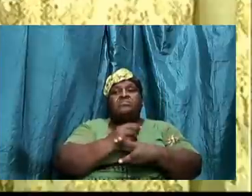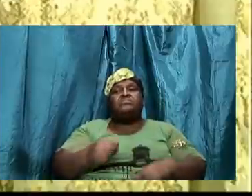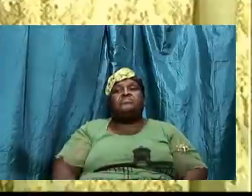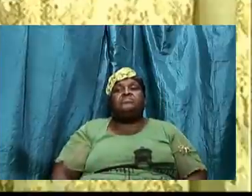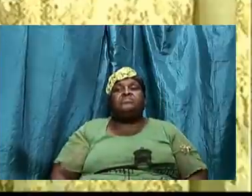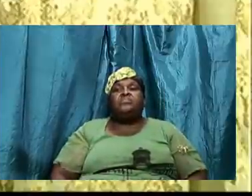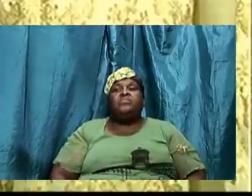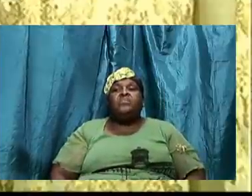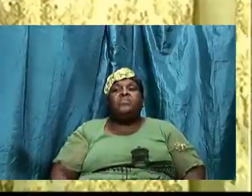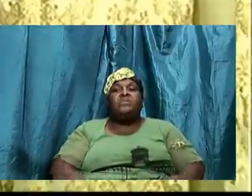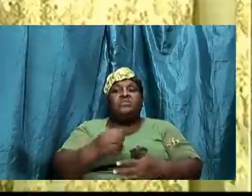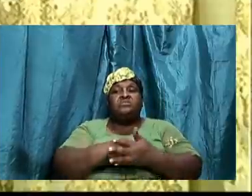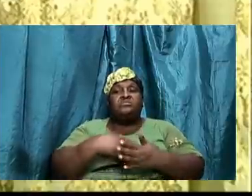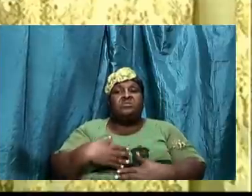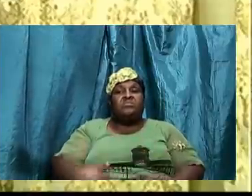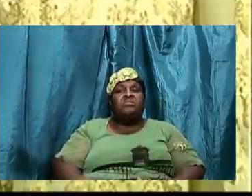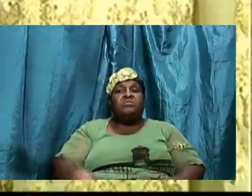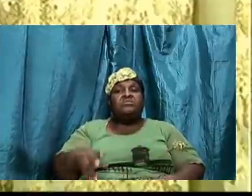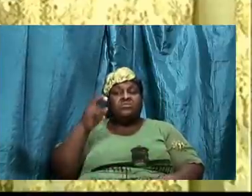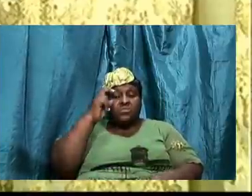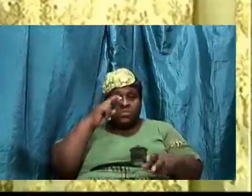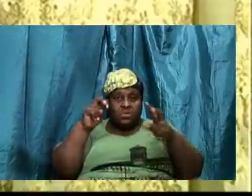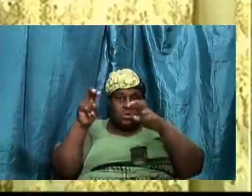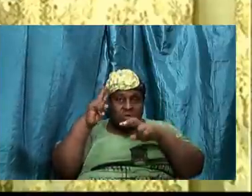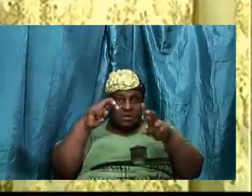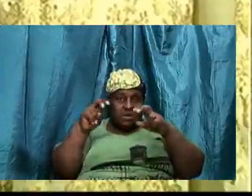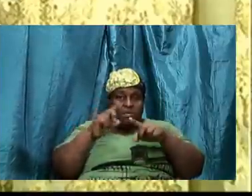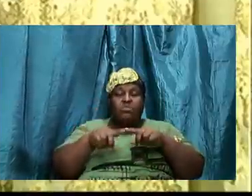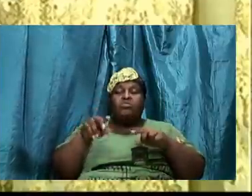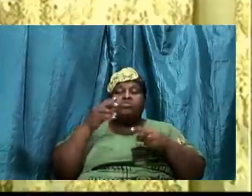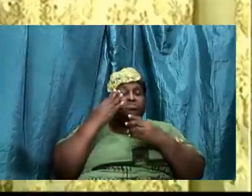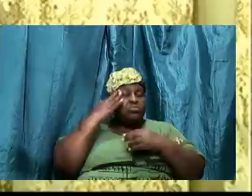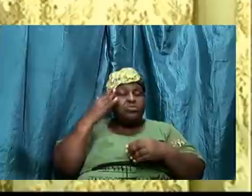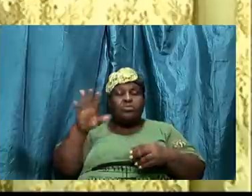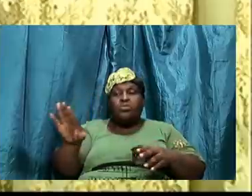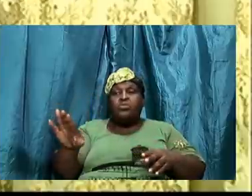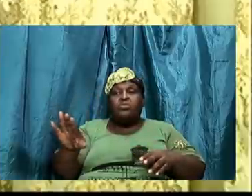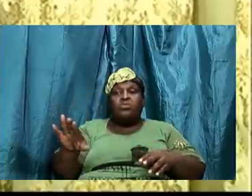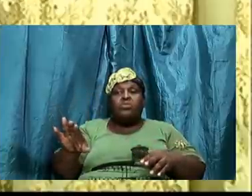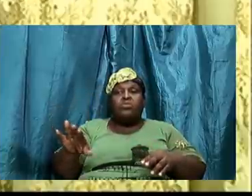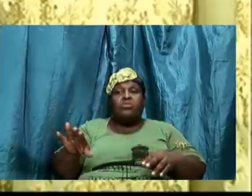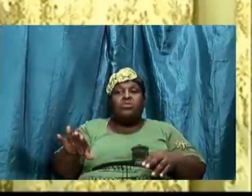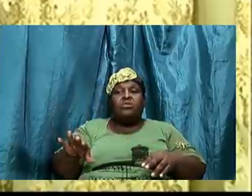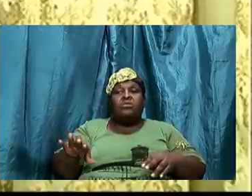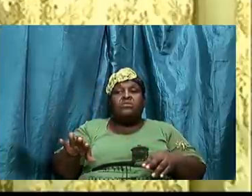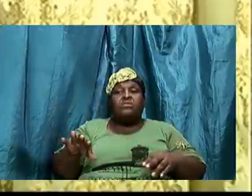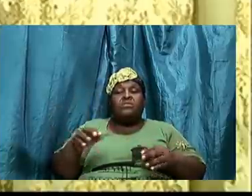that somebody is watching, but you don't have the Holy Ghost.